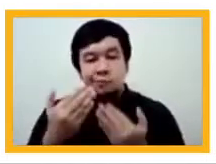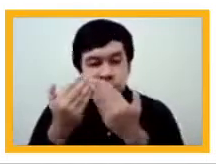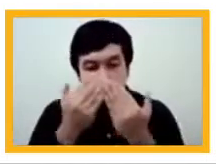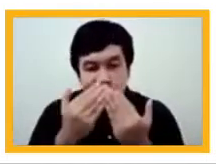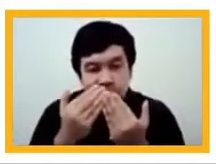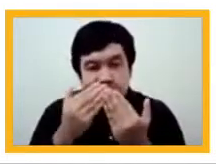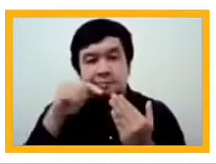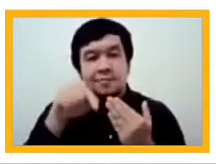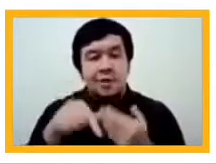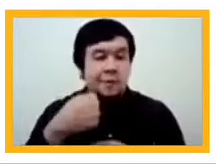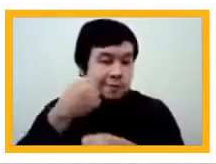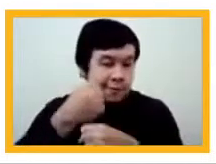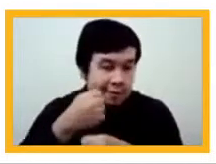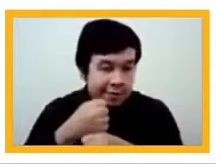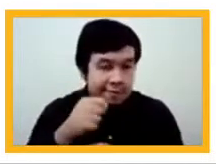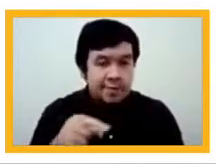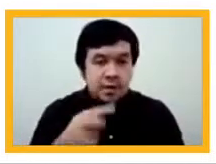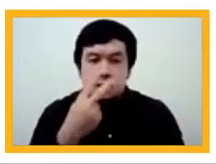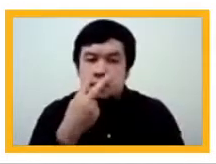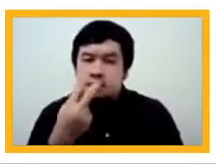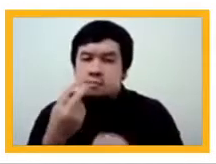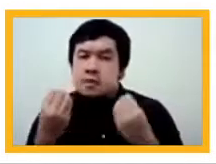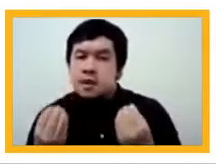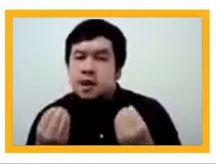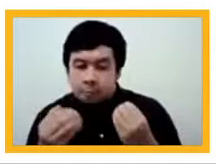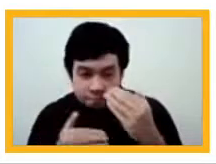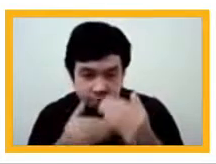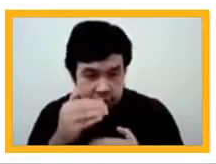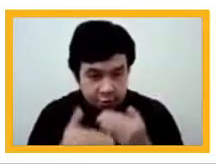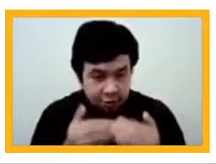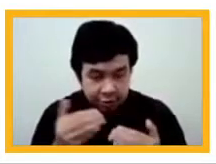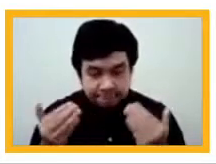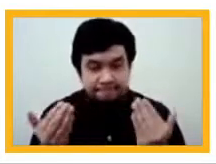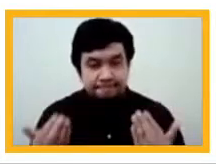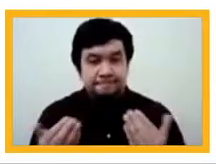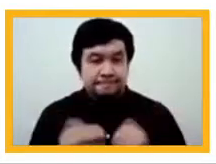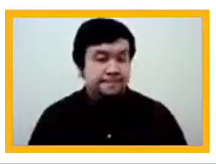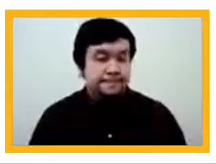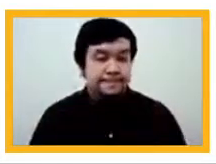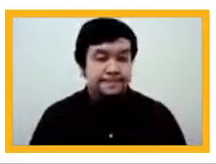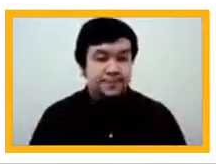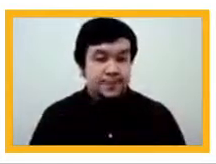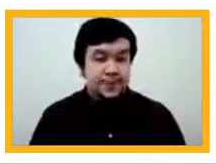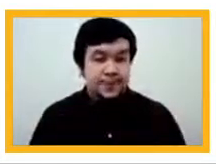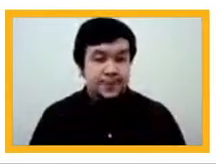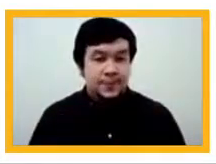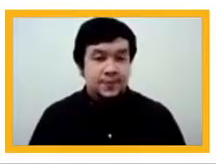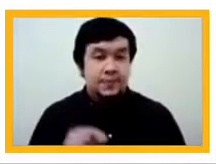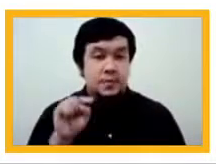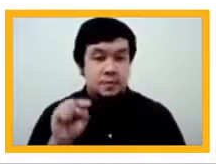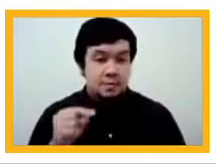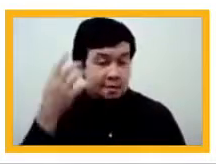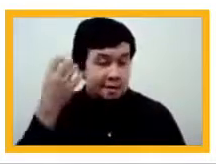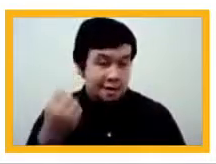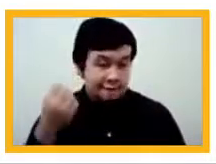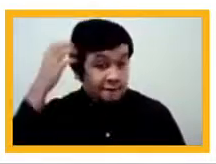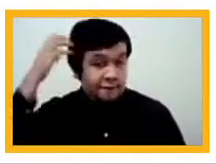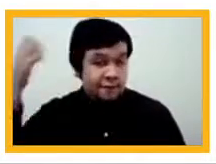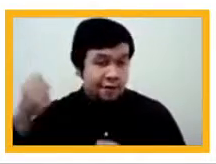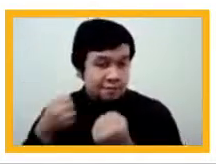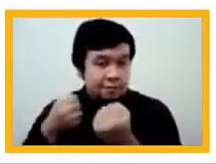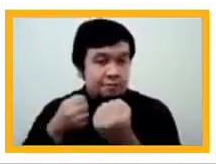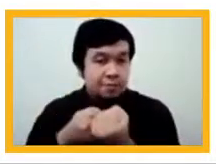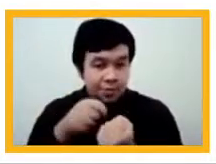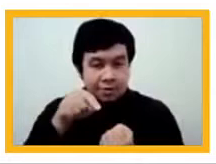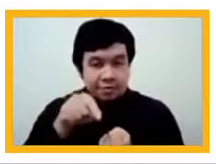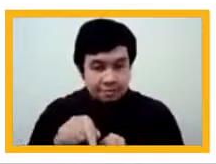also we use our government fund to buy the same tool for